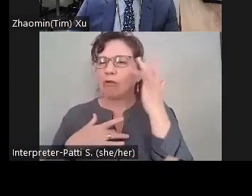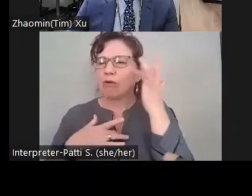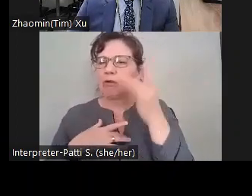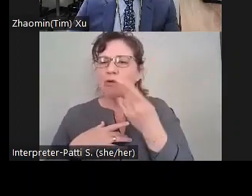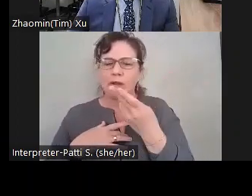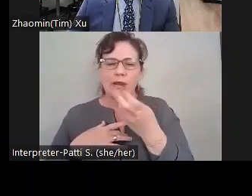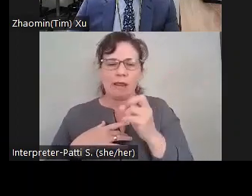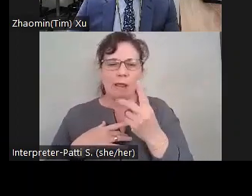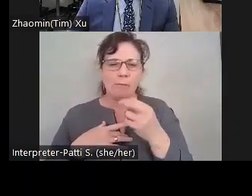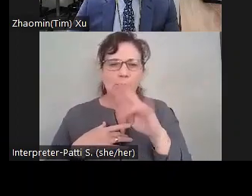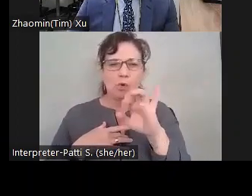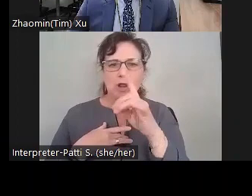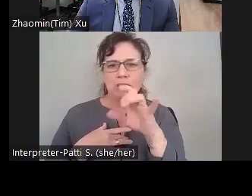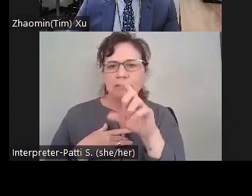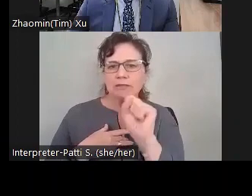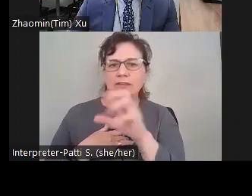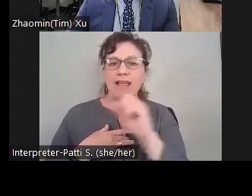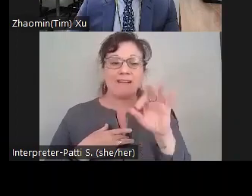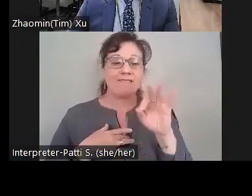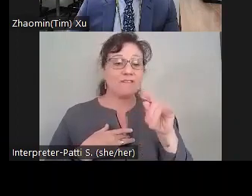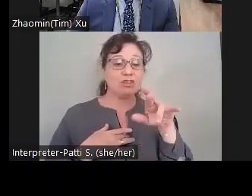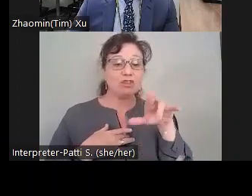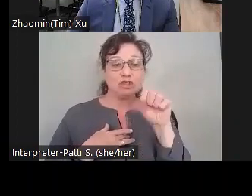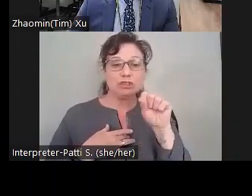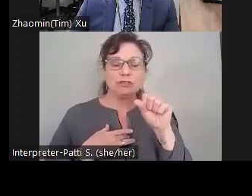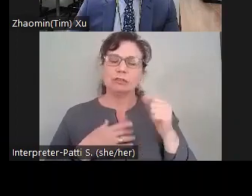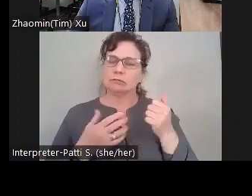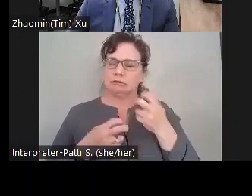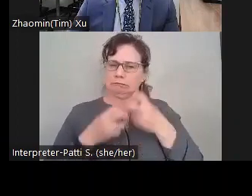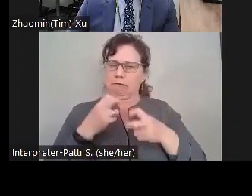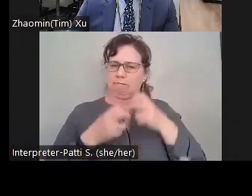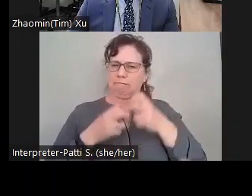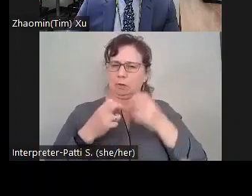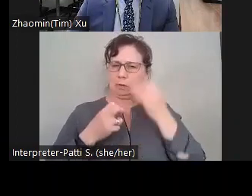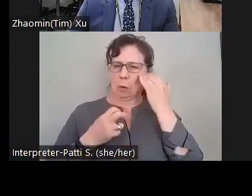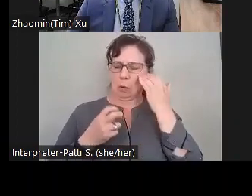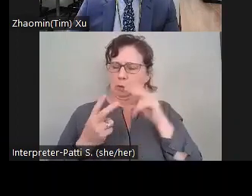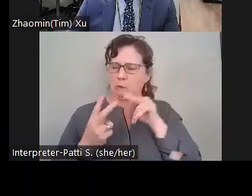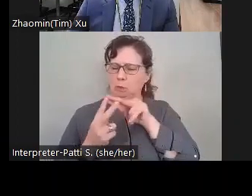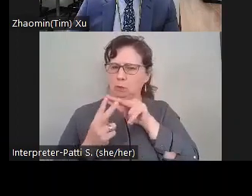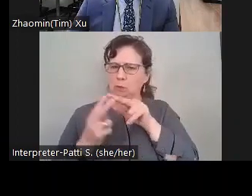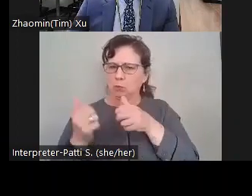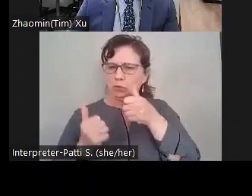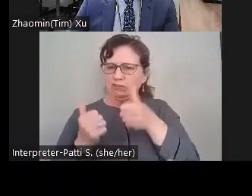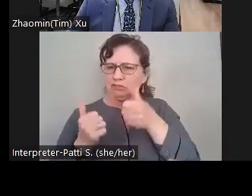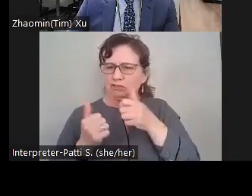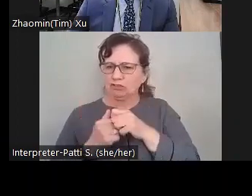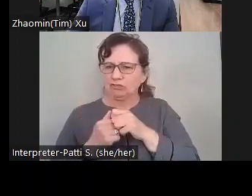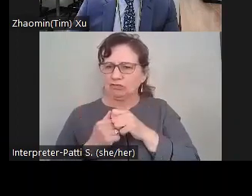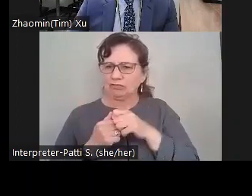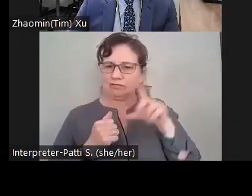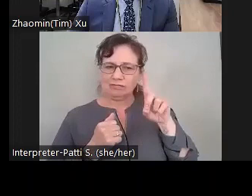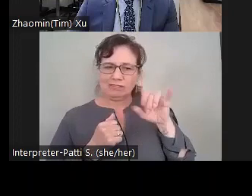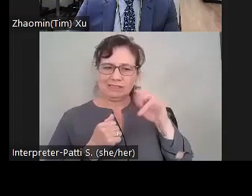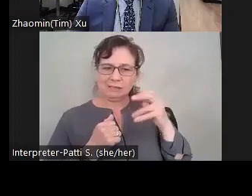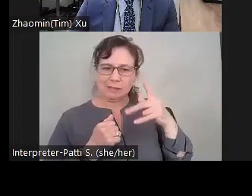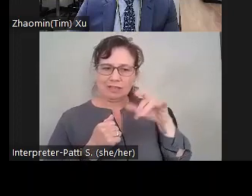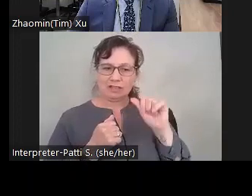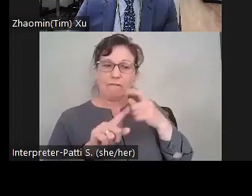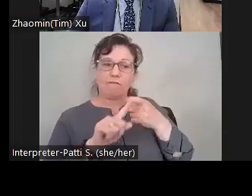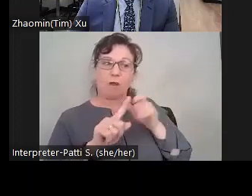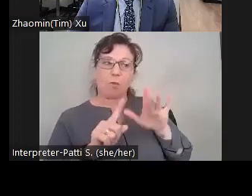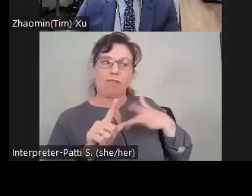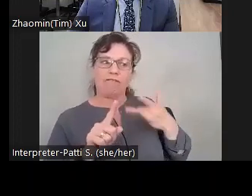and fissures. So it's very hard to figure out whether or not a patient had dysplasia purely based on symptoms.